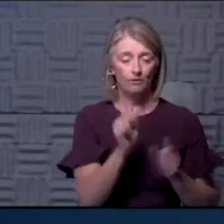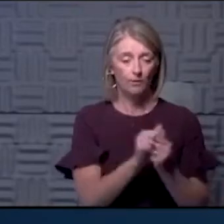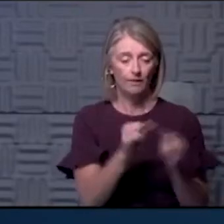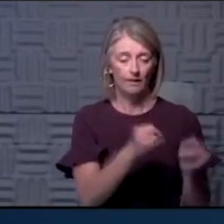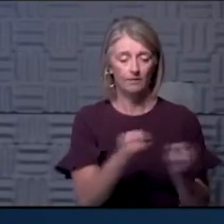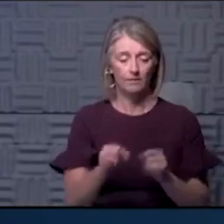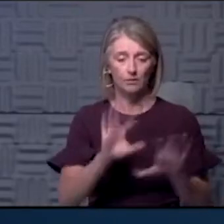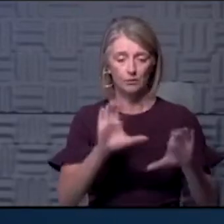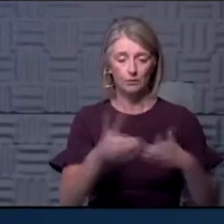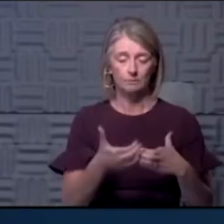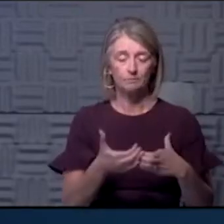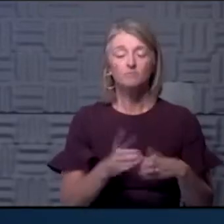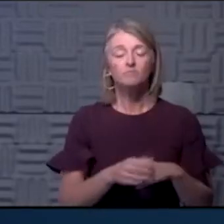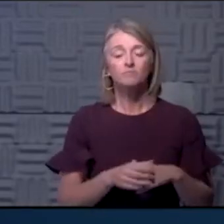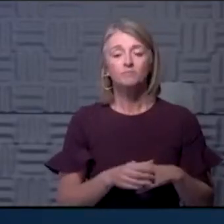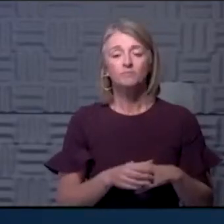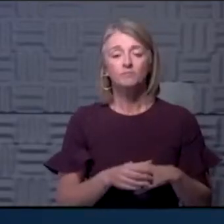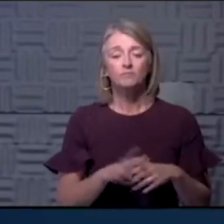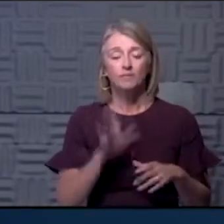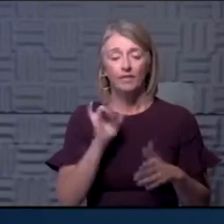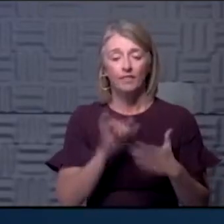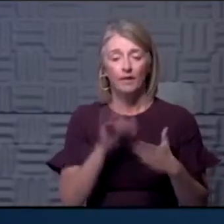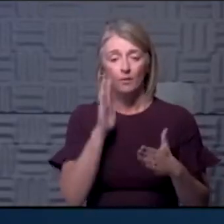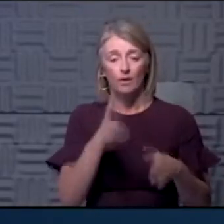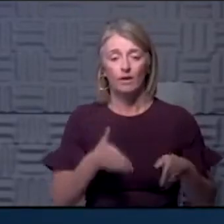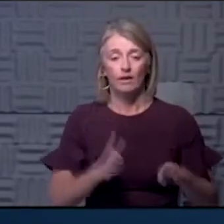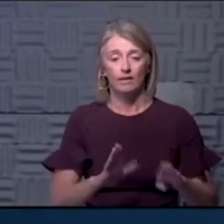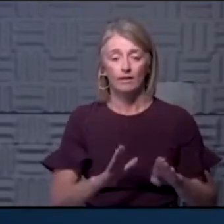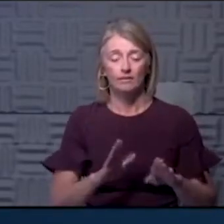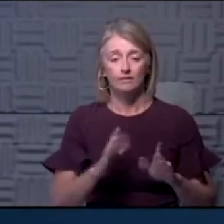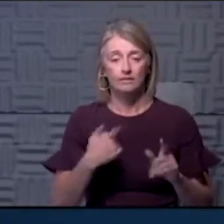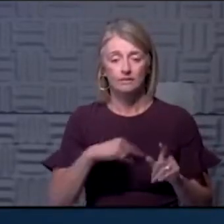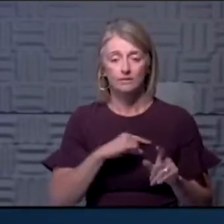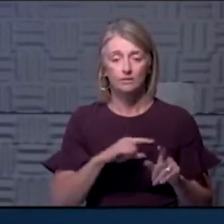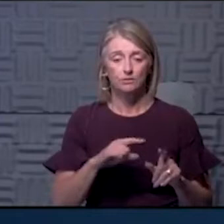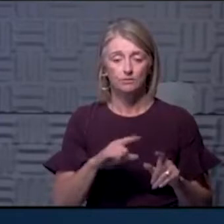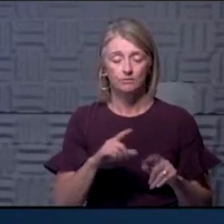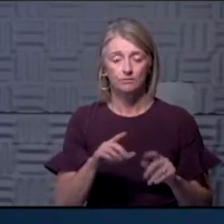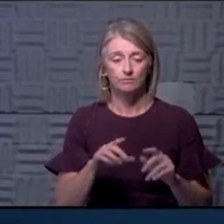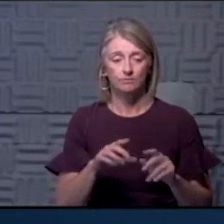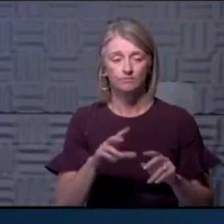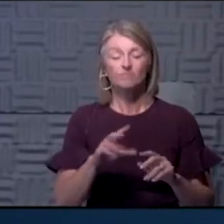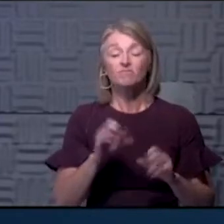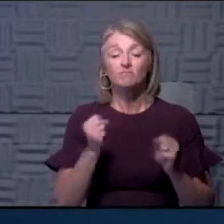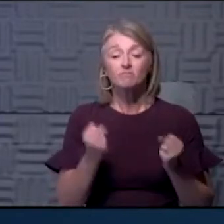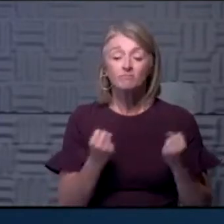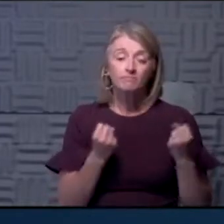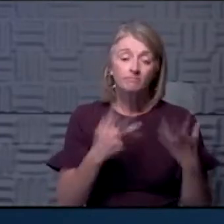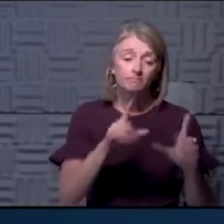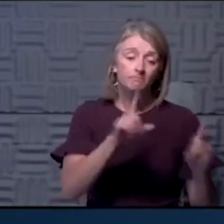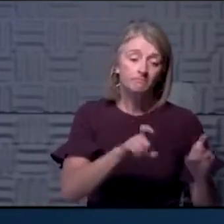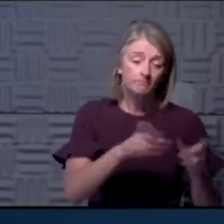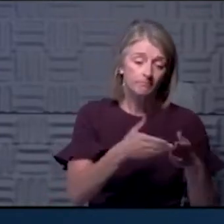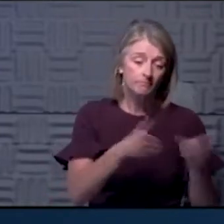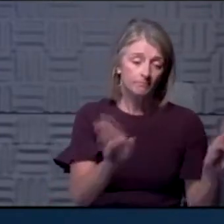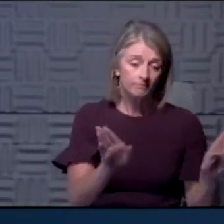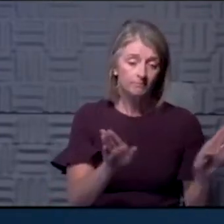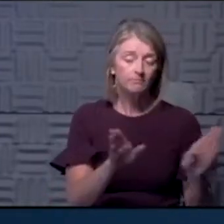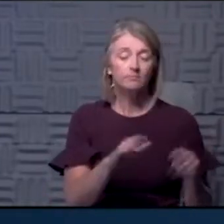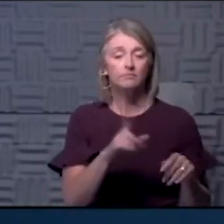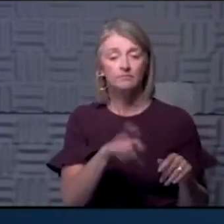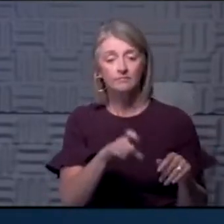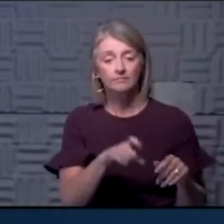individual groups, would then allow us to reconfigure either the volume of testing broadly, the volume of testing